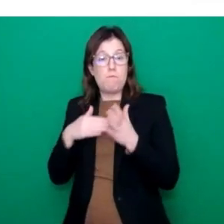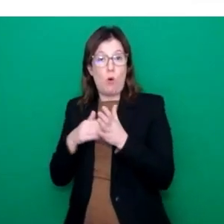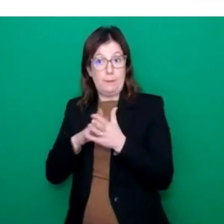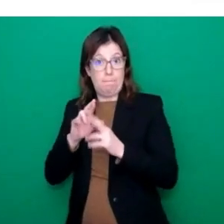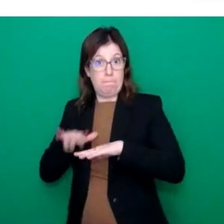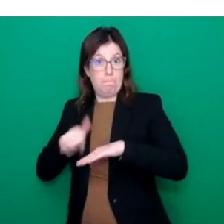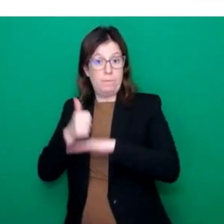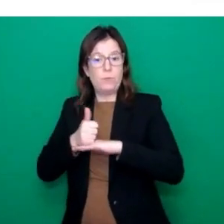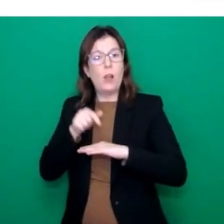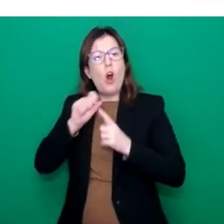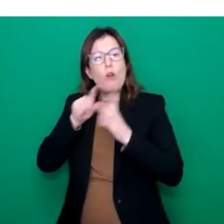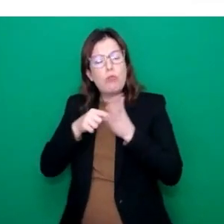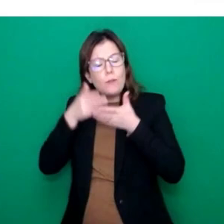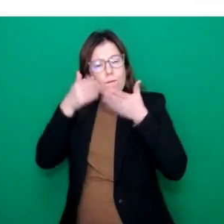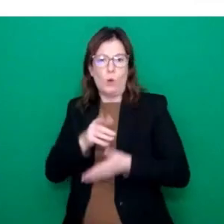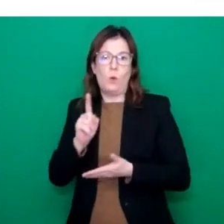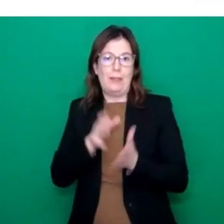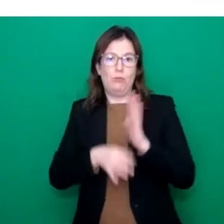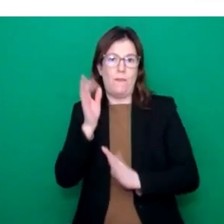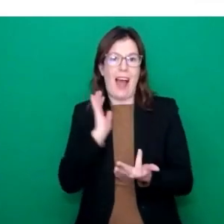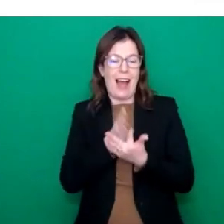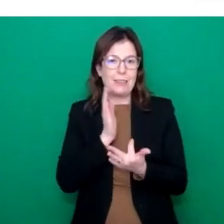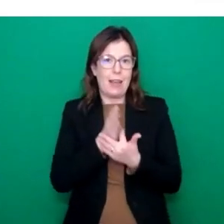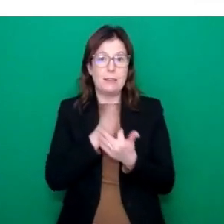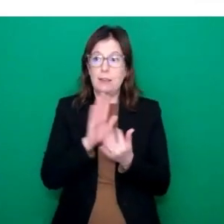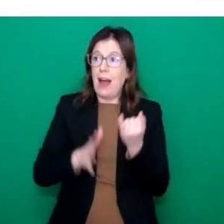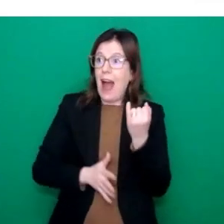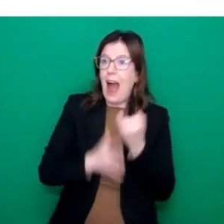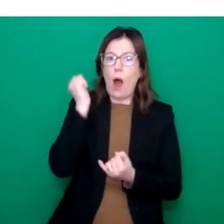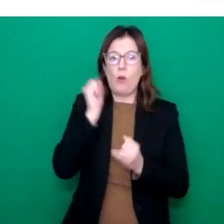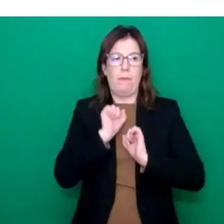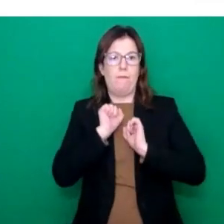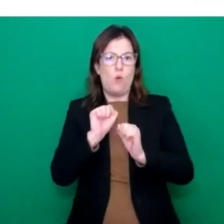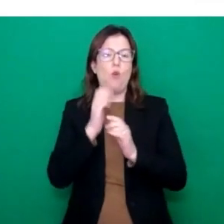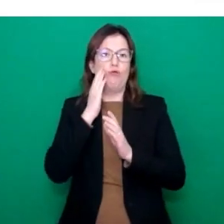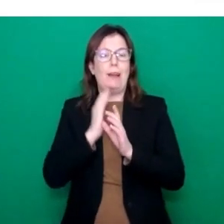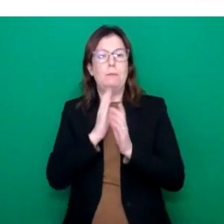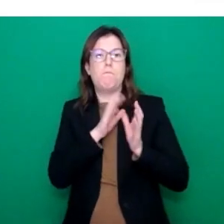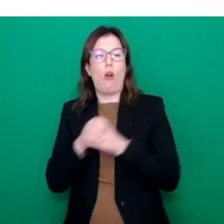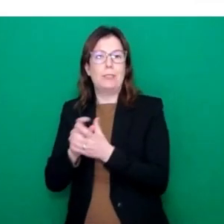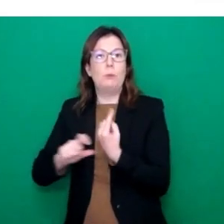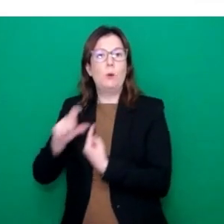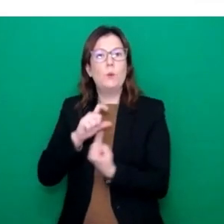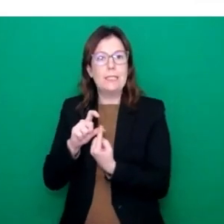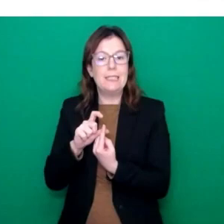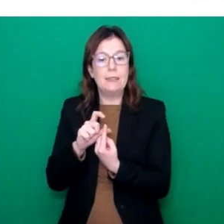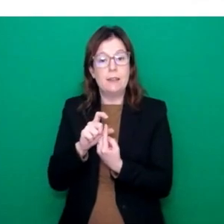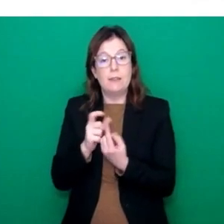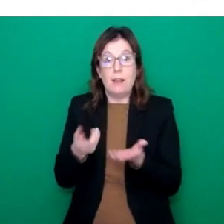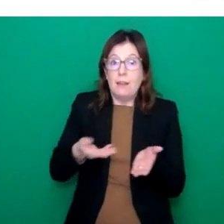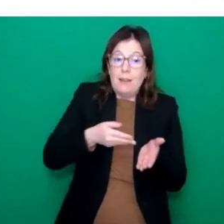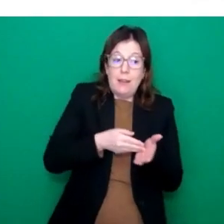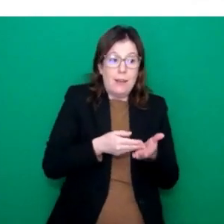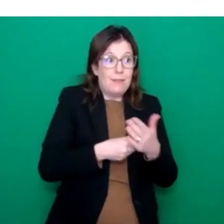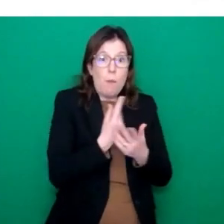is for projects focused on improvement, access, experience and outcomes for racially minoritized communities, alongside the development of different hubs